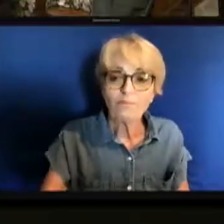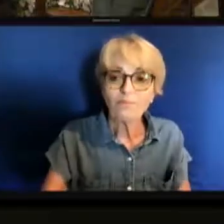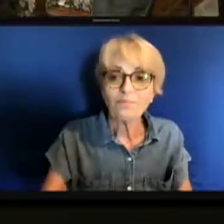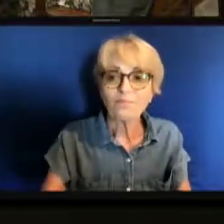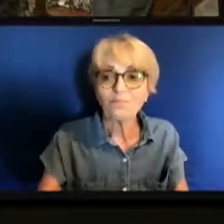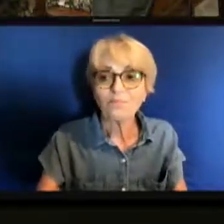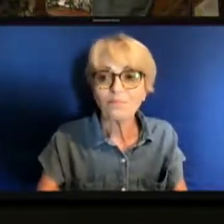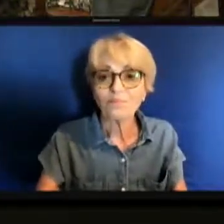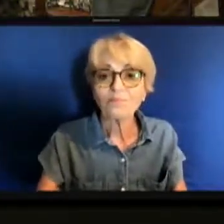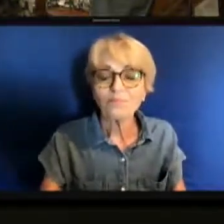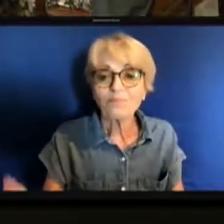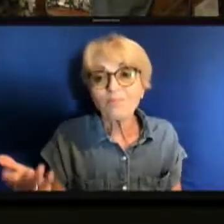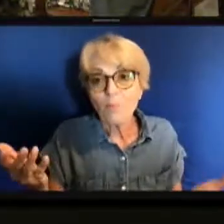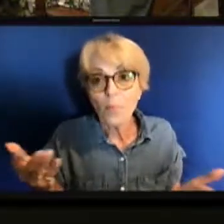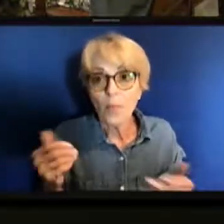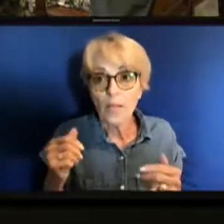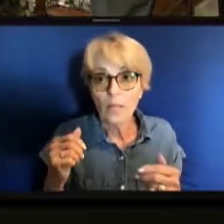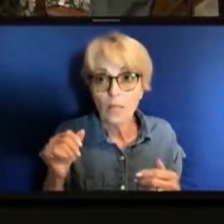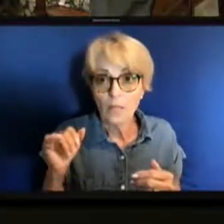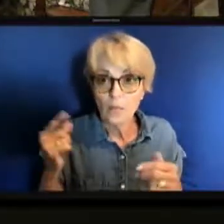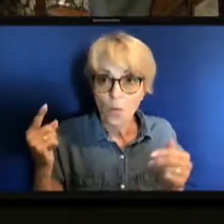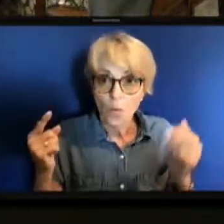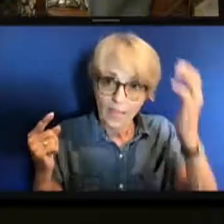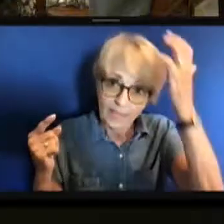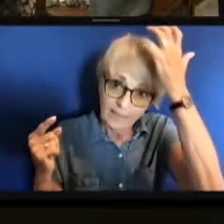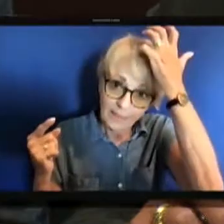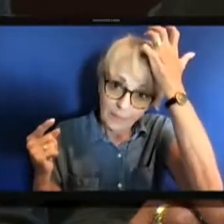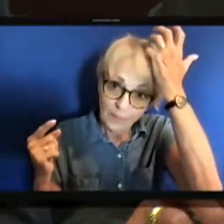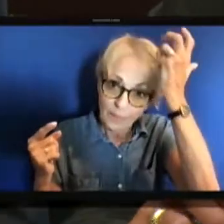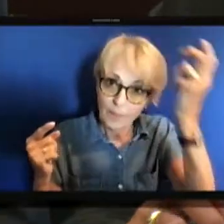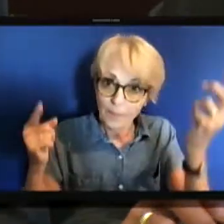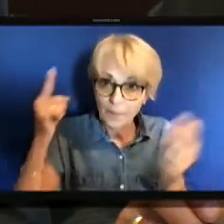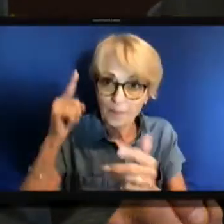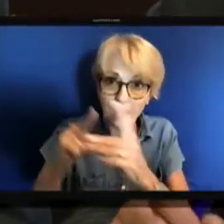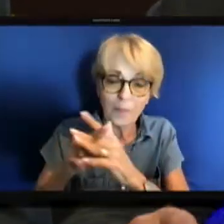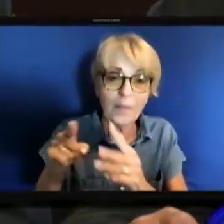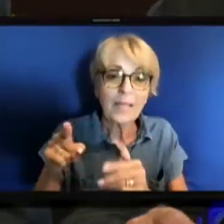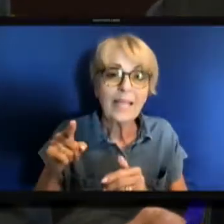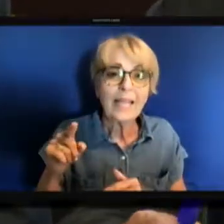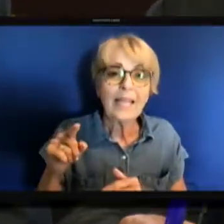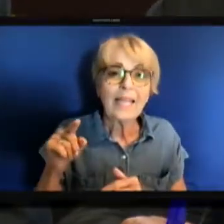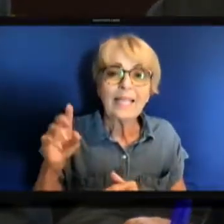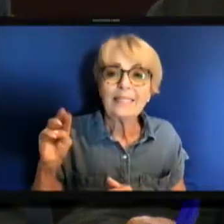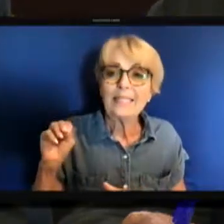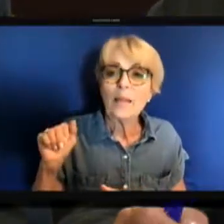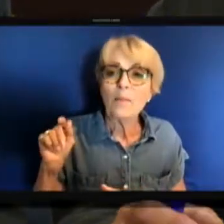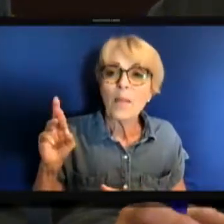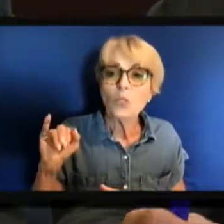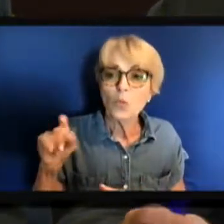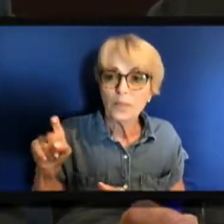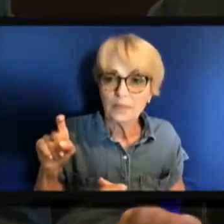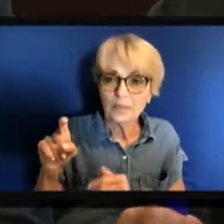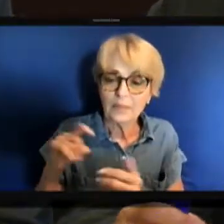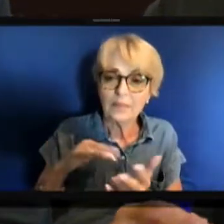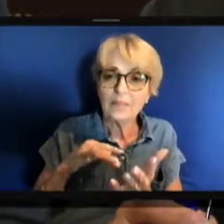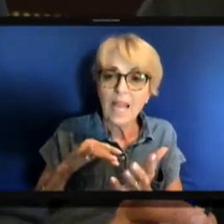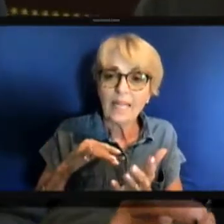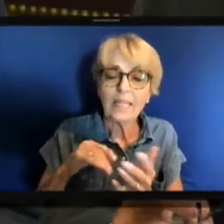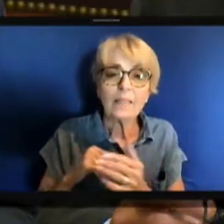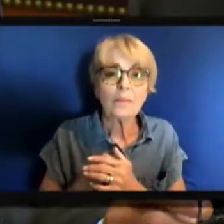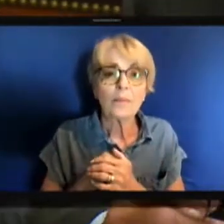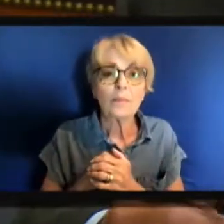the one that kind of, you know, obviously comes to mind is the Matrix study. And